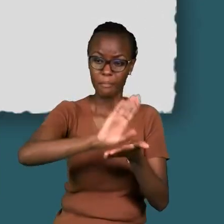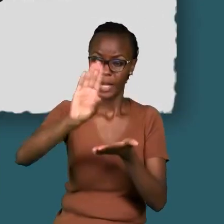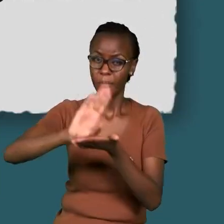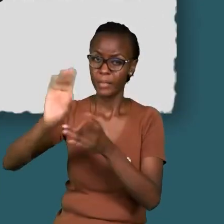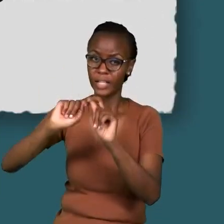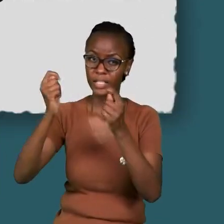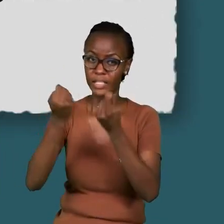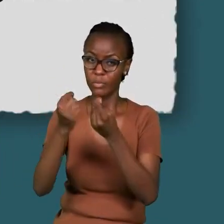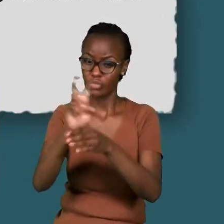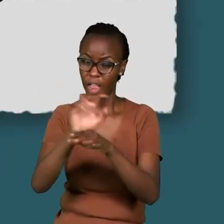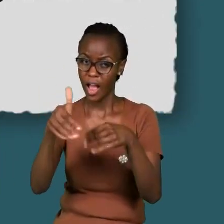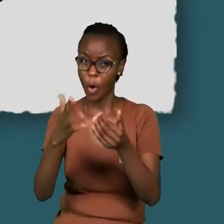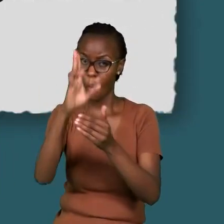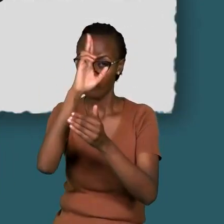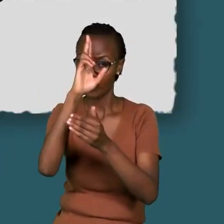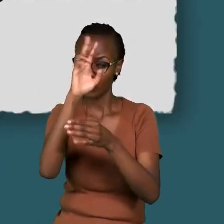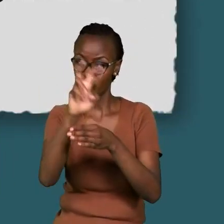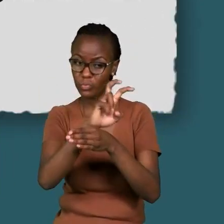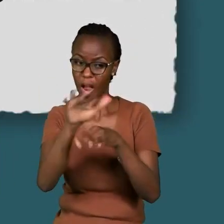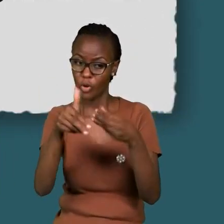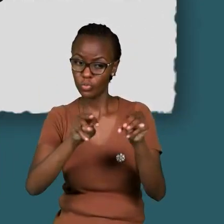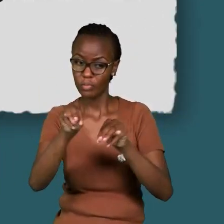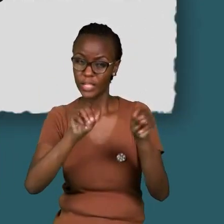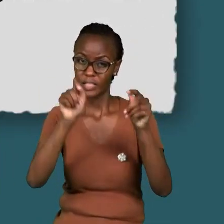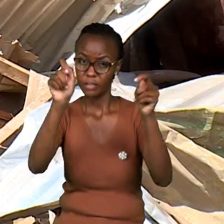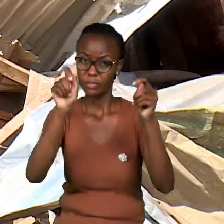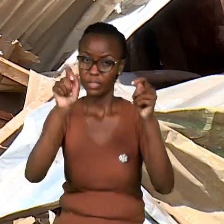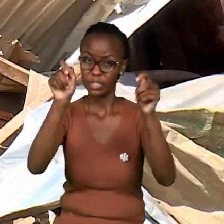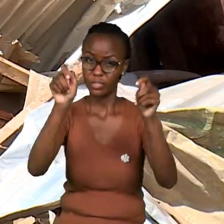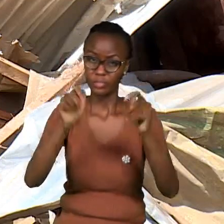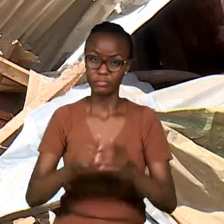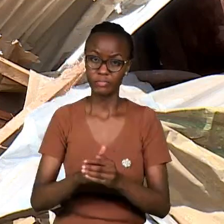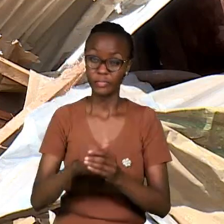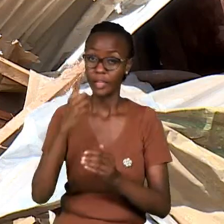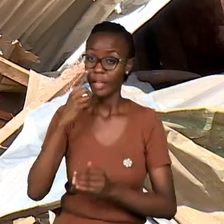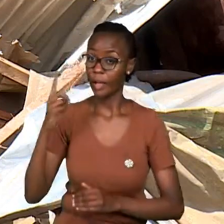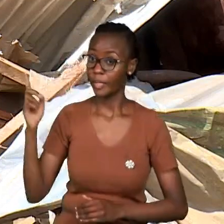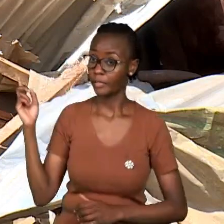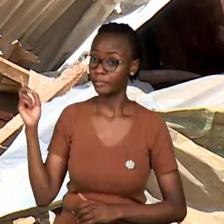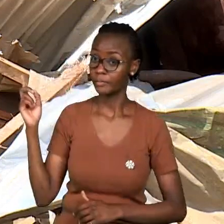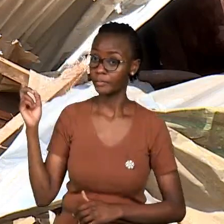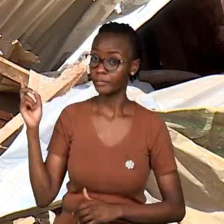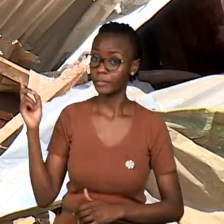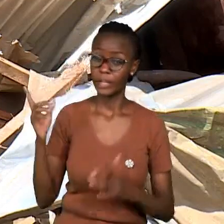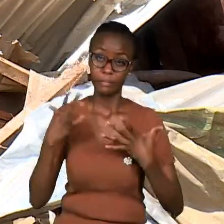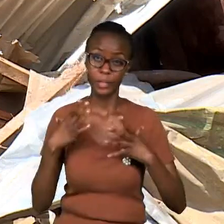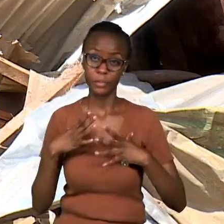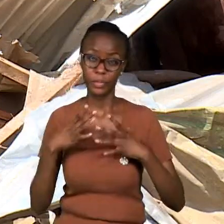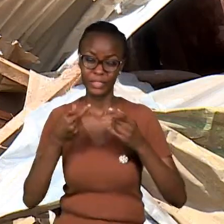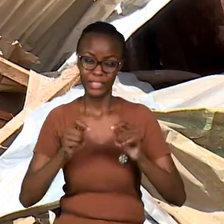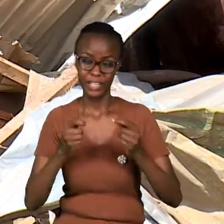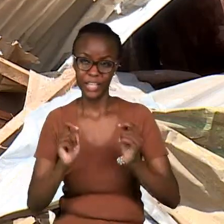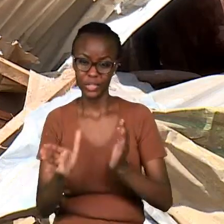the police conduct the management of demonstrations," end quote. Now, behind me are residents trying to pick up the